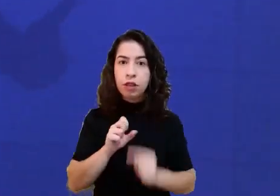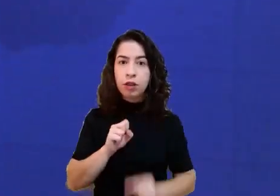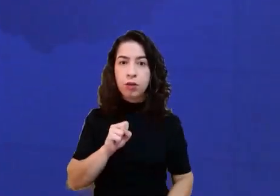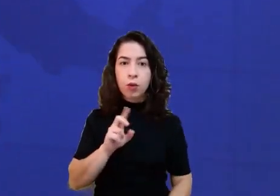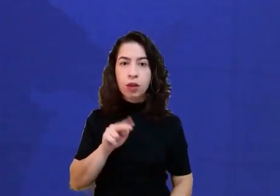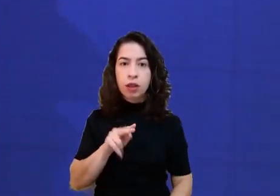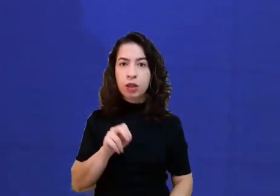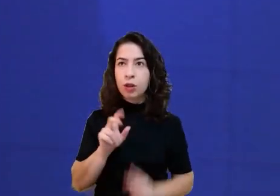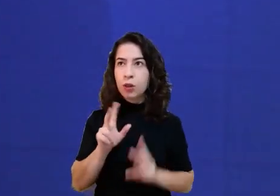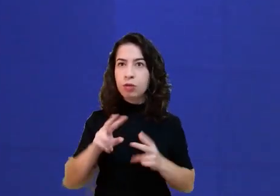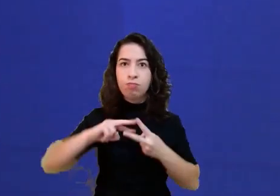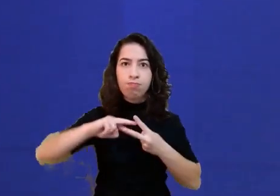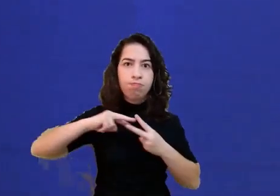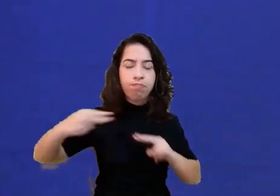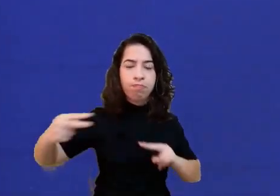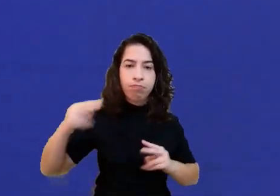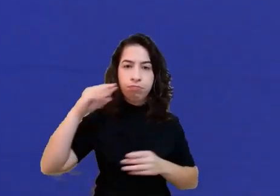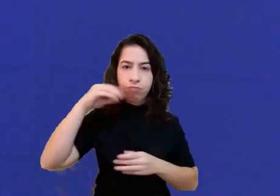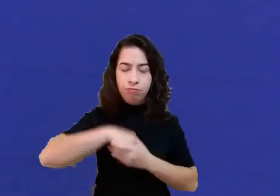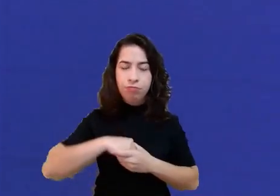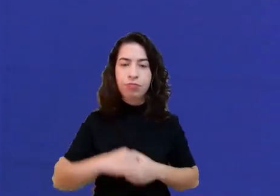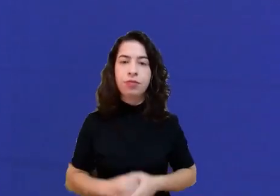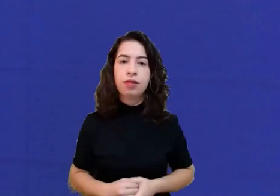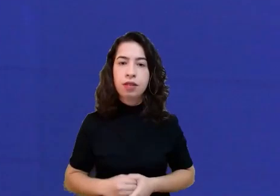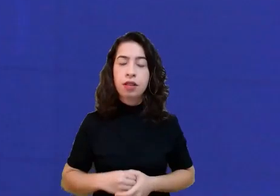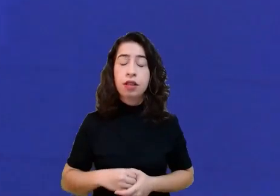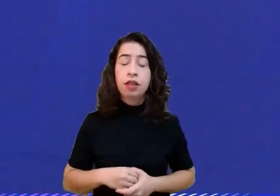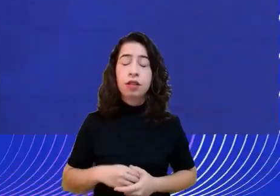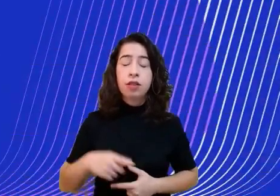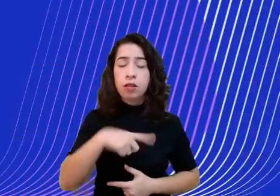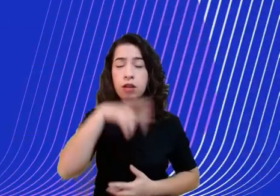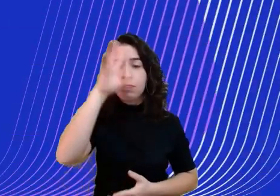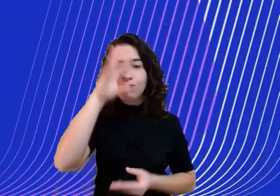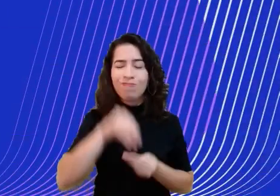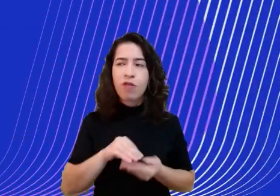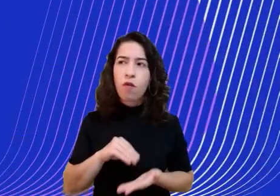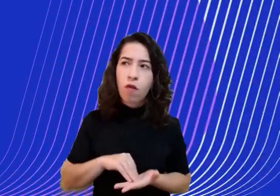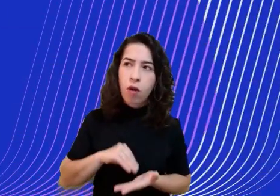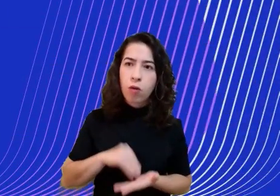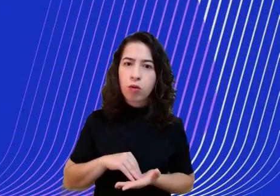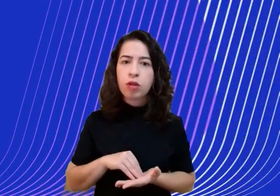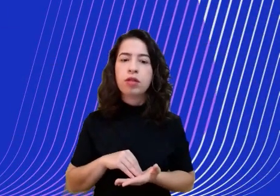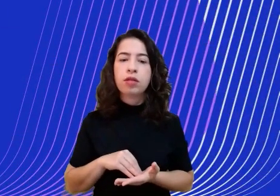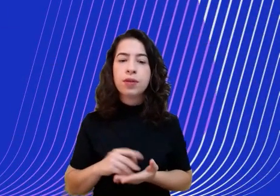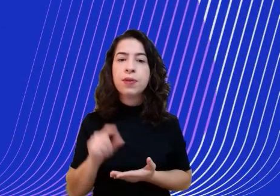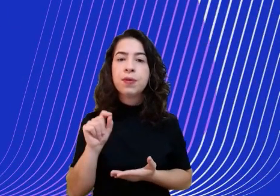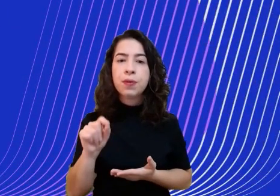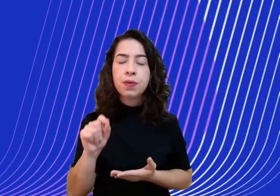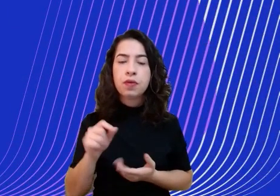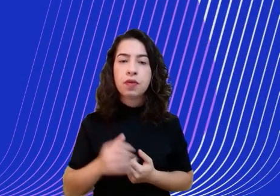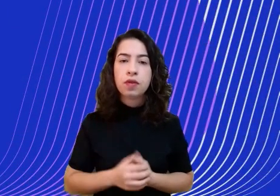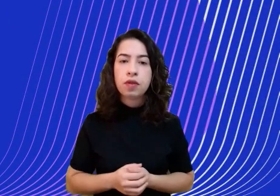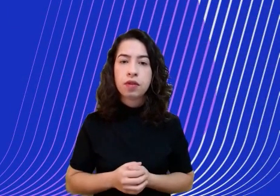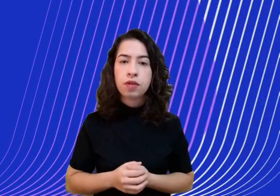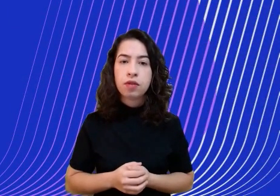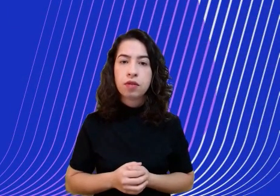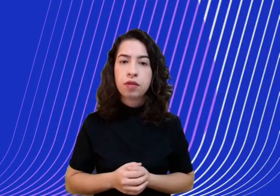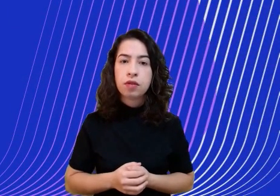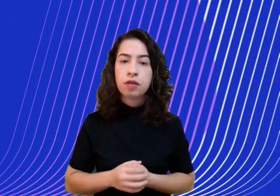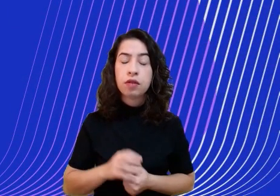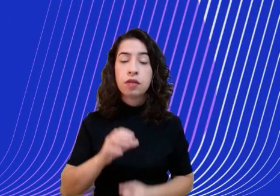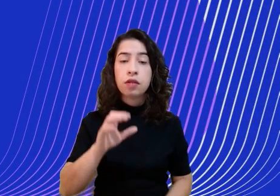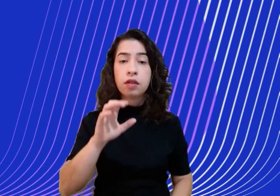got to the conclusion that there's a missing link, and this would be our closeness to the